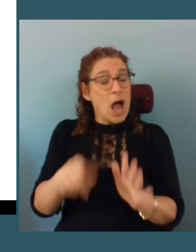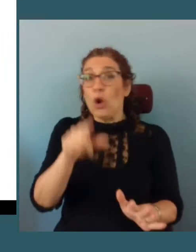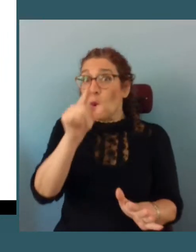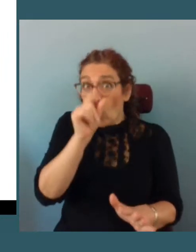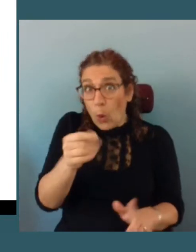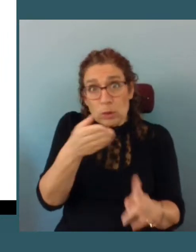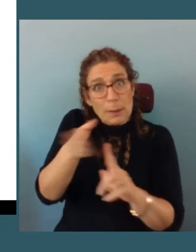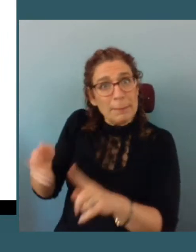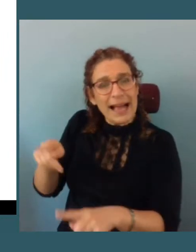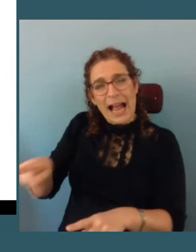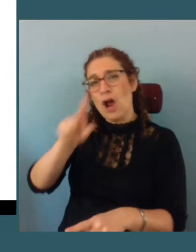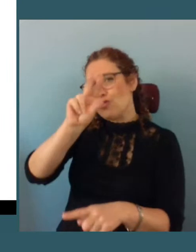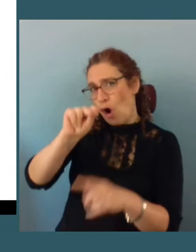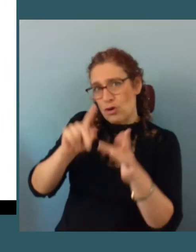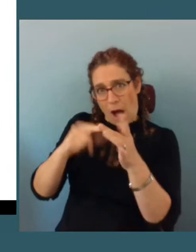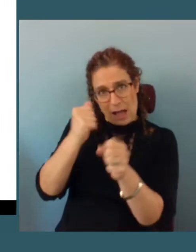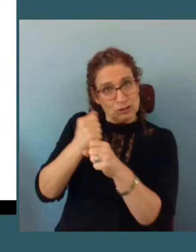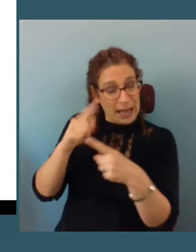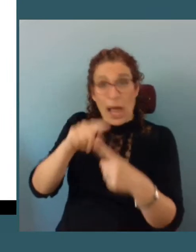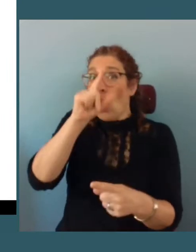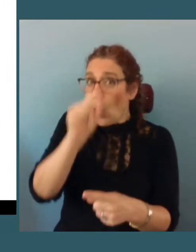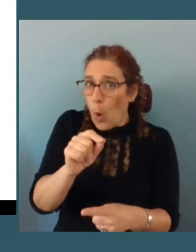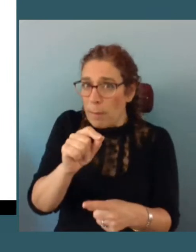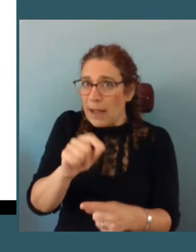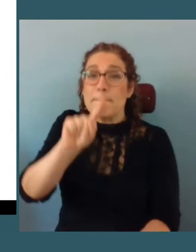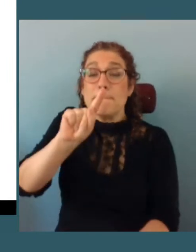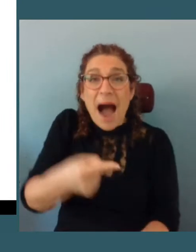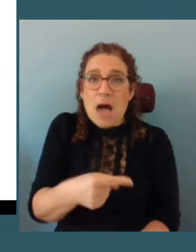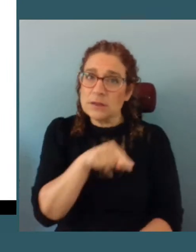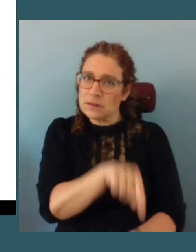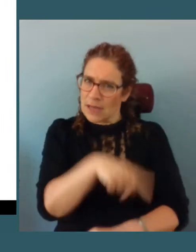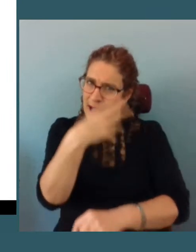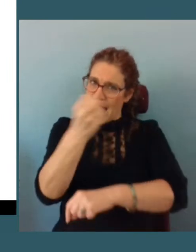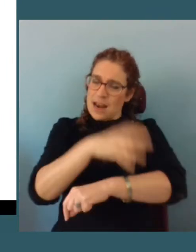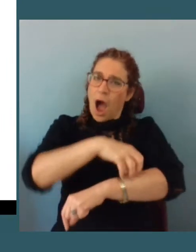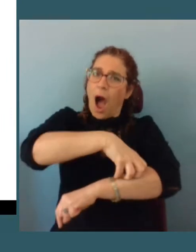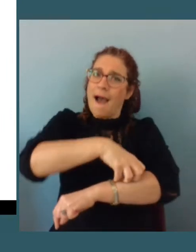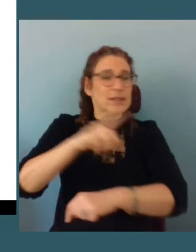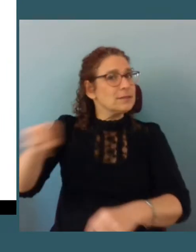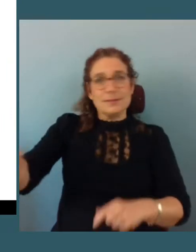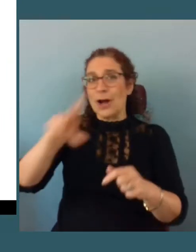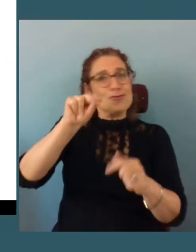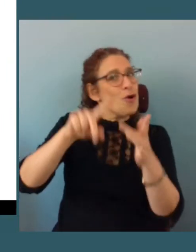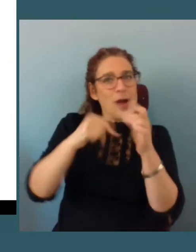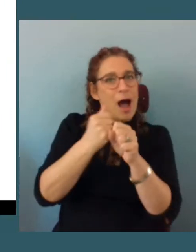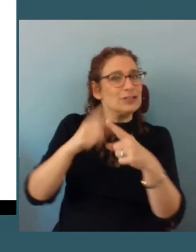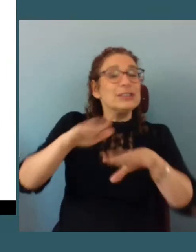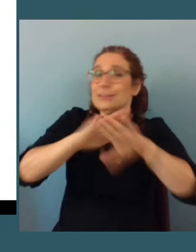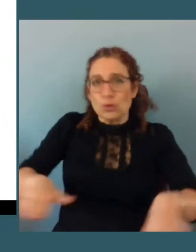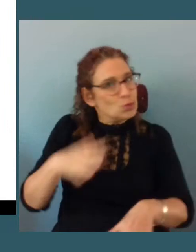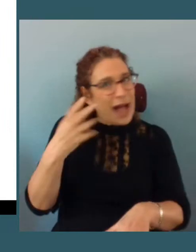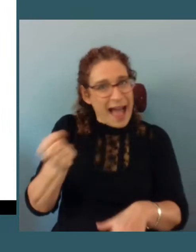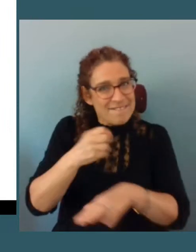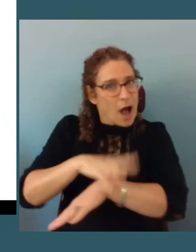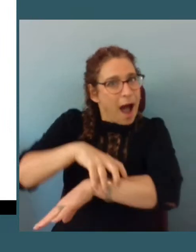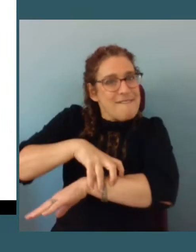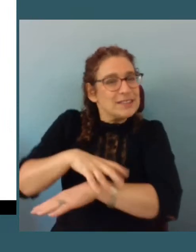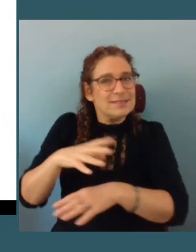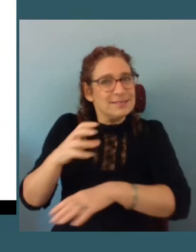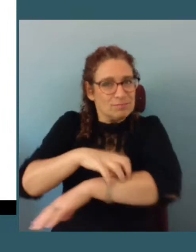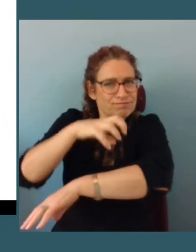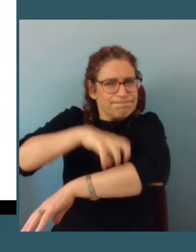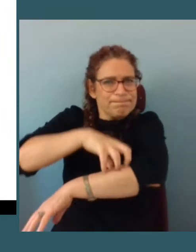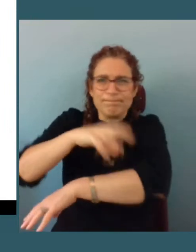result in hives. Equally, this child's recently had a viral infection. The timing is wrong. It's 5 hours later. So this is very much a case of